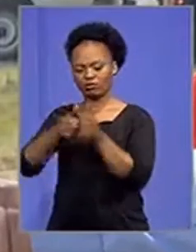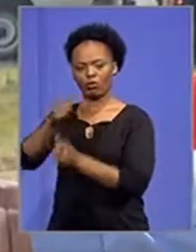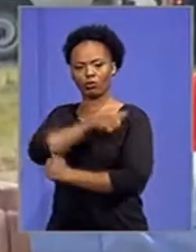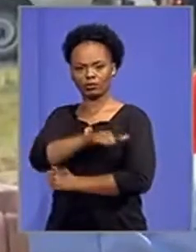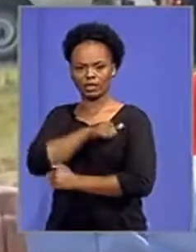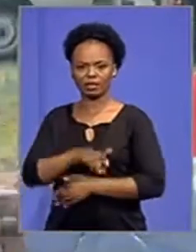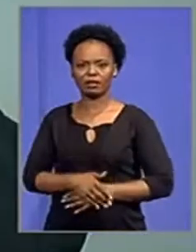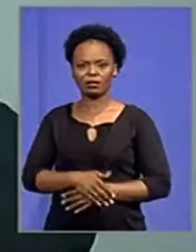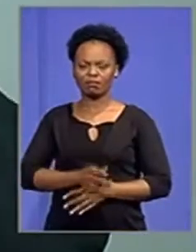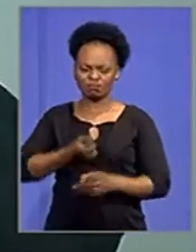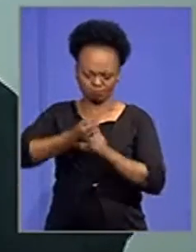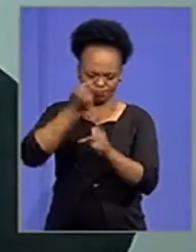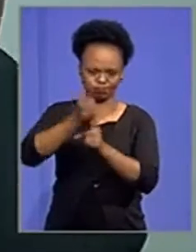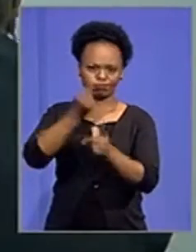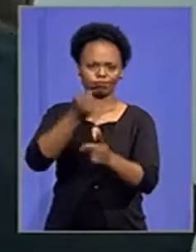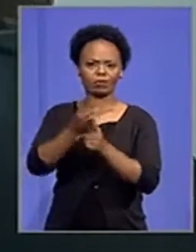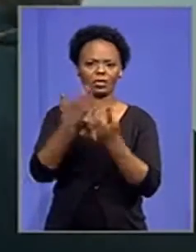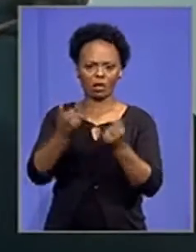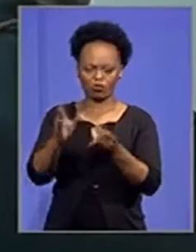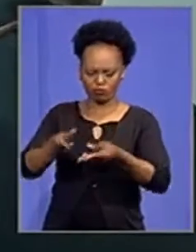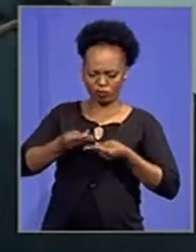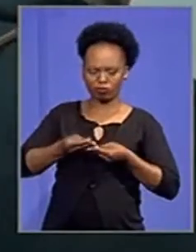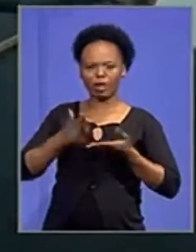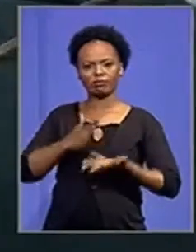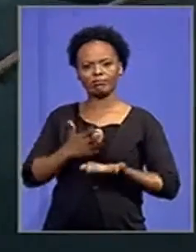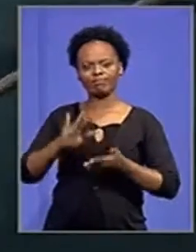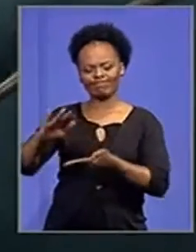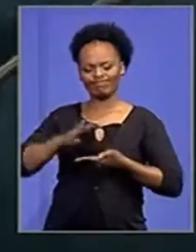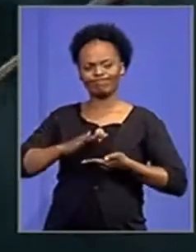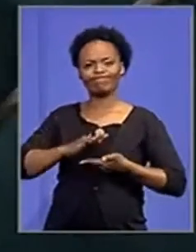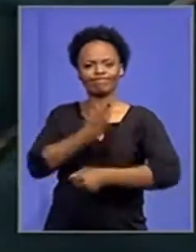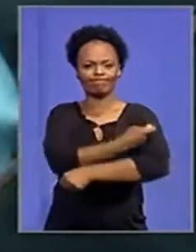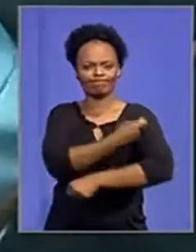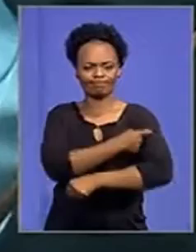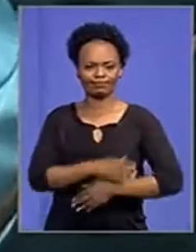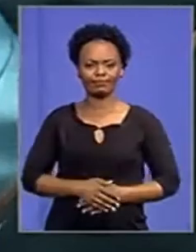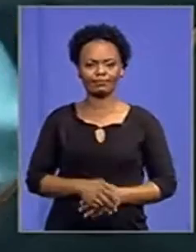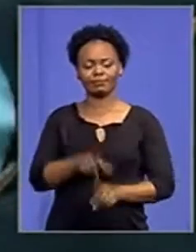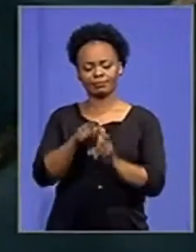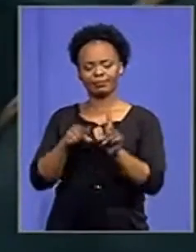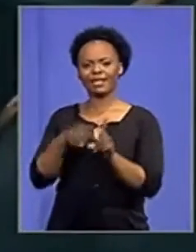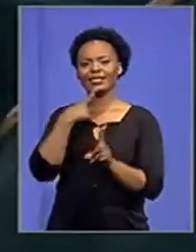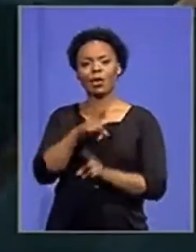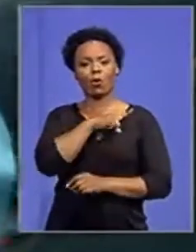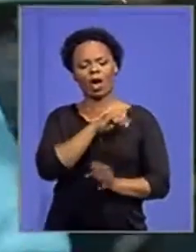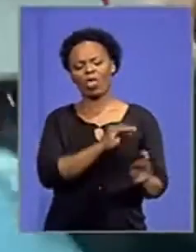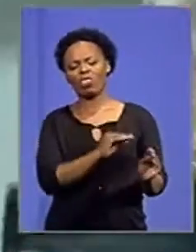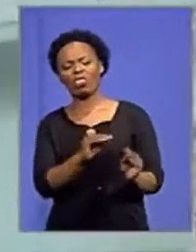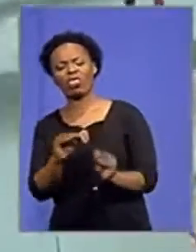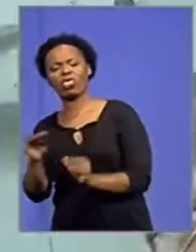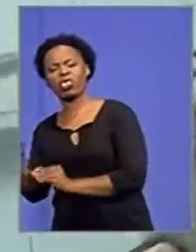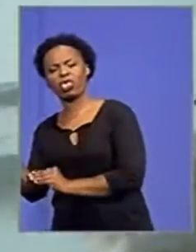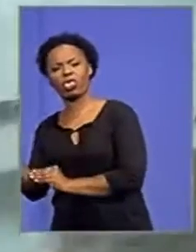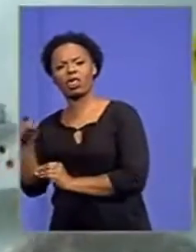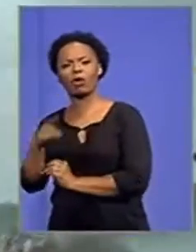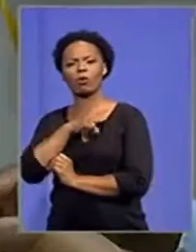le launching e. Letona la lefapha la bophelo la North West Madoda Sambatha le re tieho ena e bakilwe ke ho kginwa ha ente